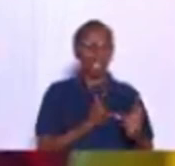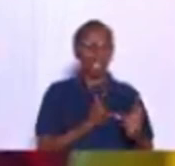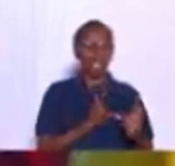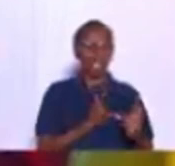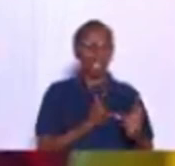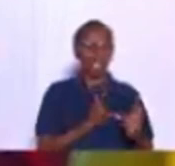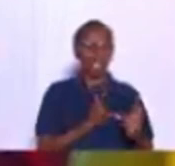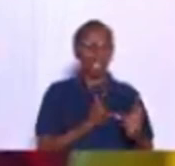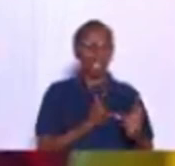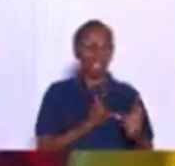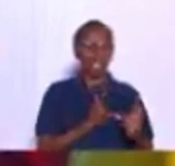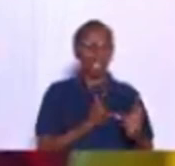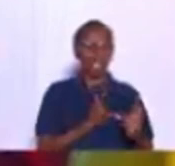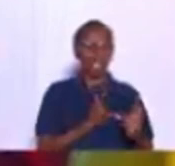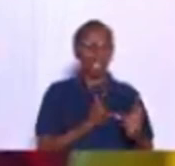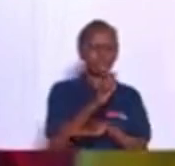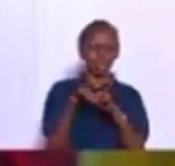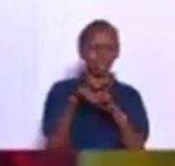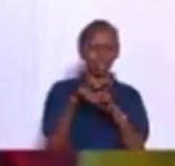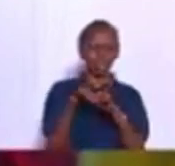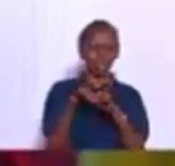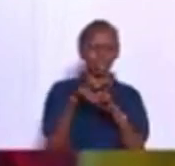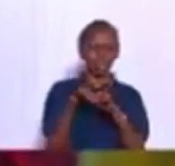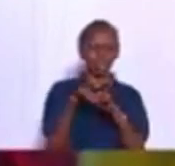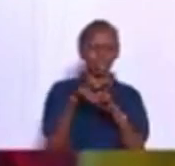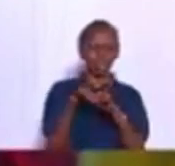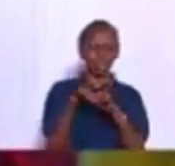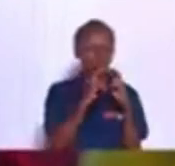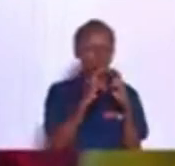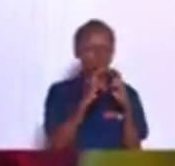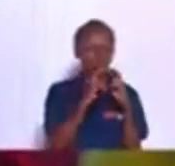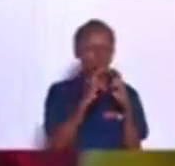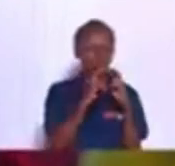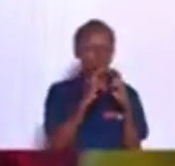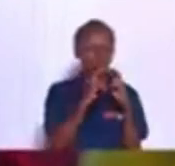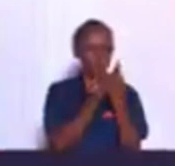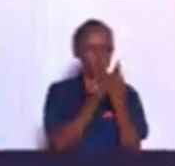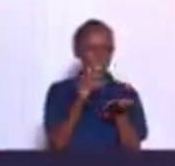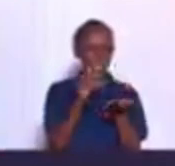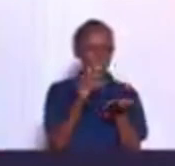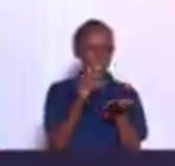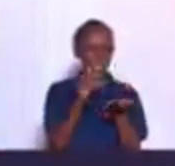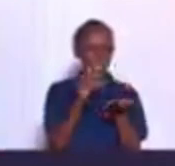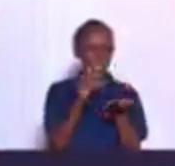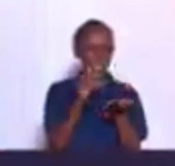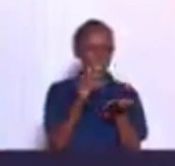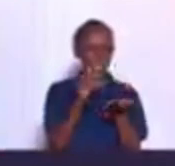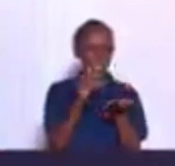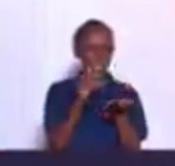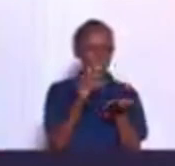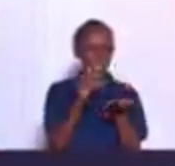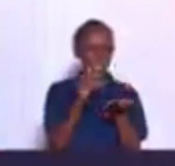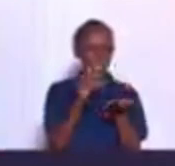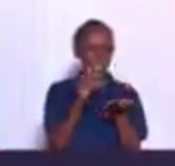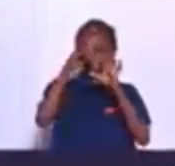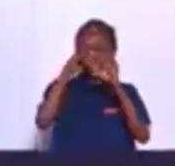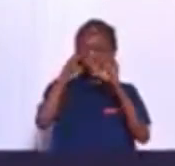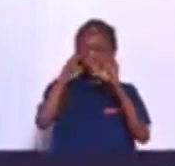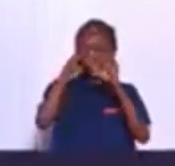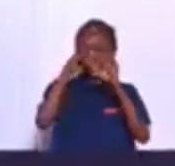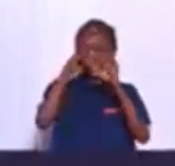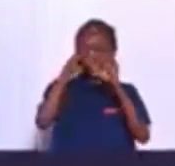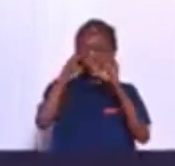to return and to reach out and make contact with his family again. Father in heaven, you're the